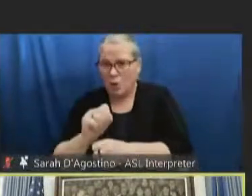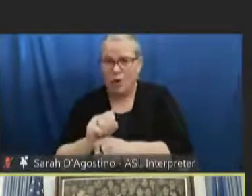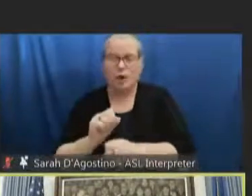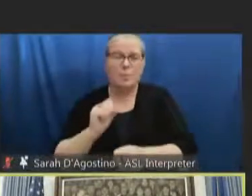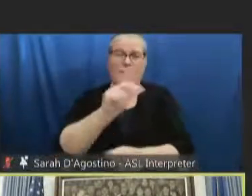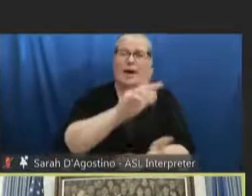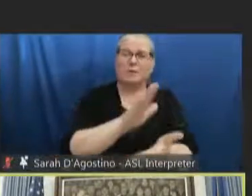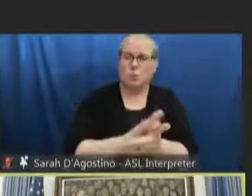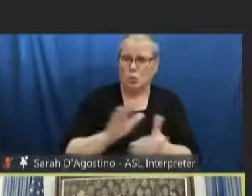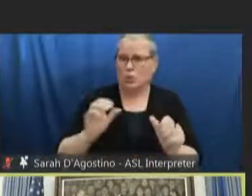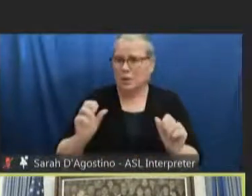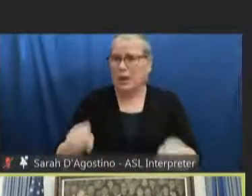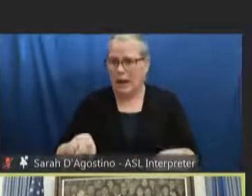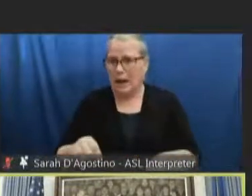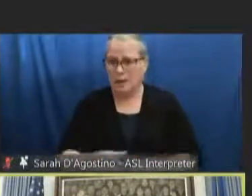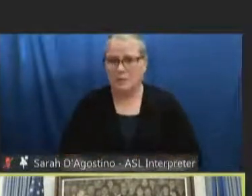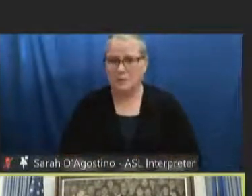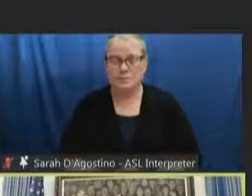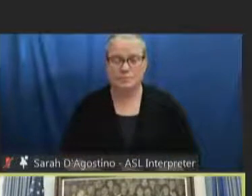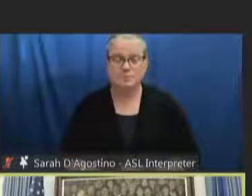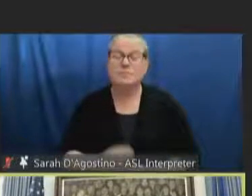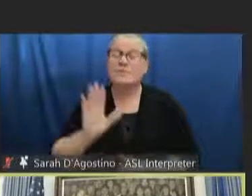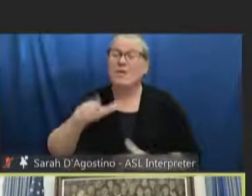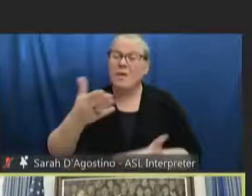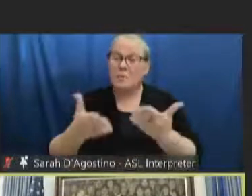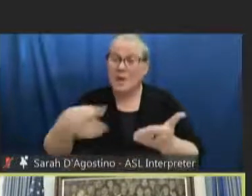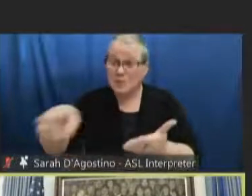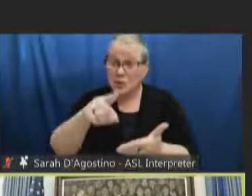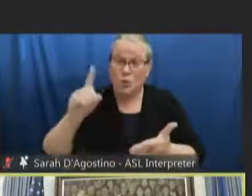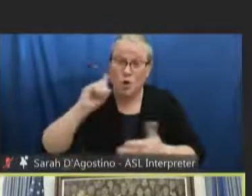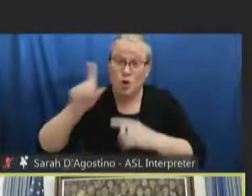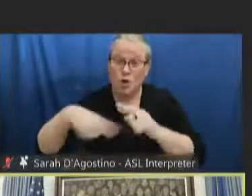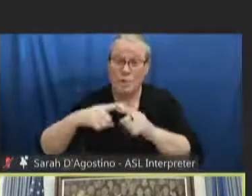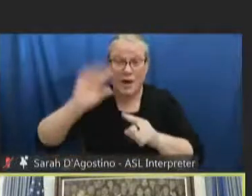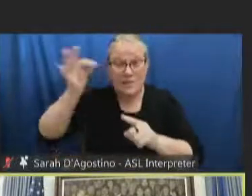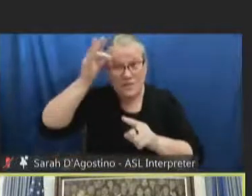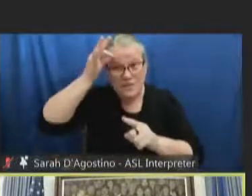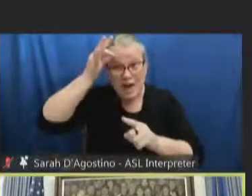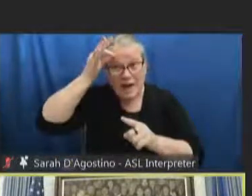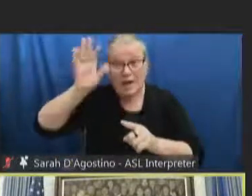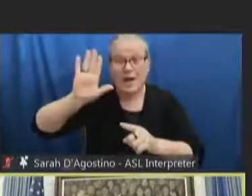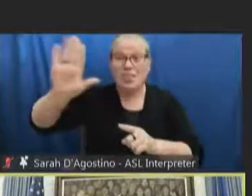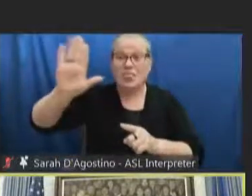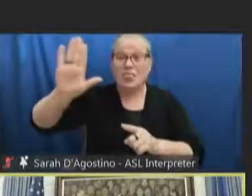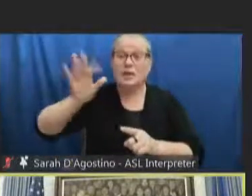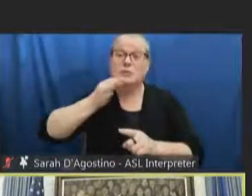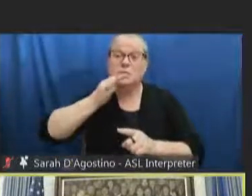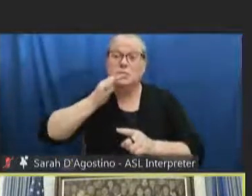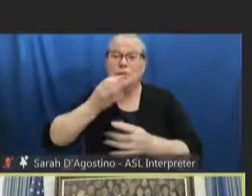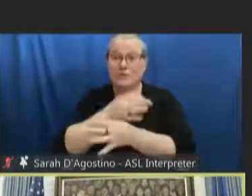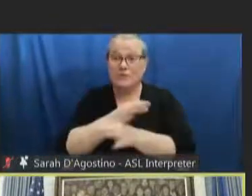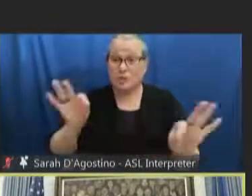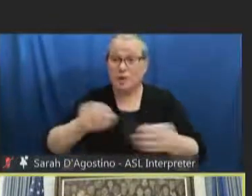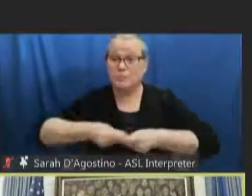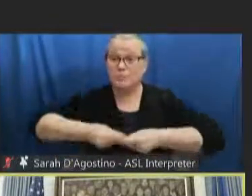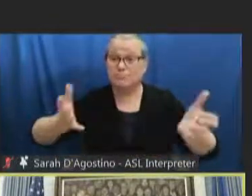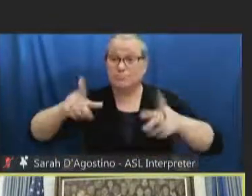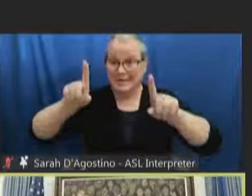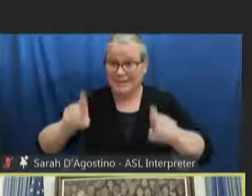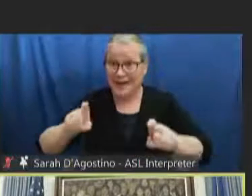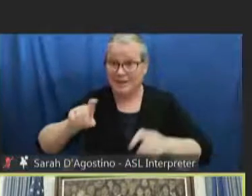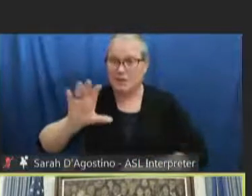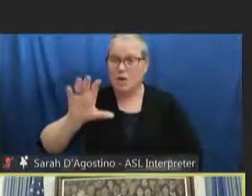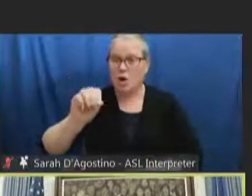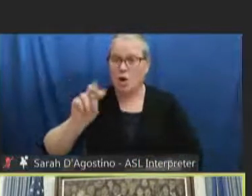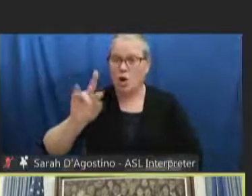way, you probably heard that the federal government is launching their website, covidtest.gov. covidtest.gov. There,